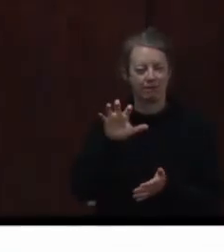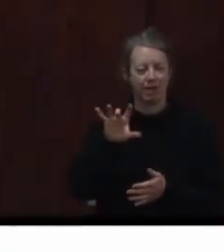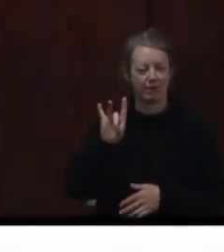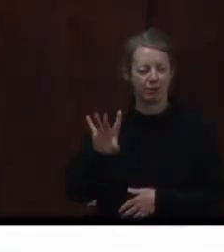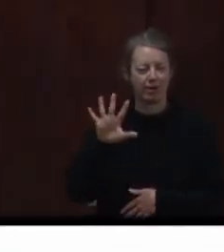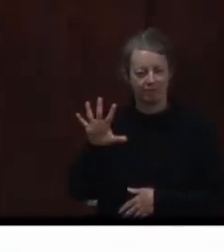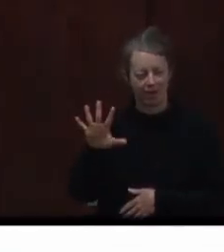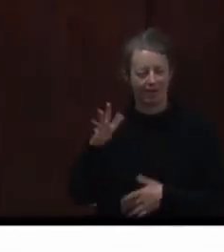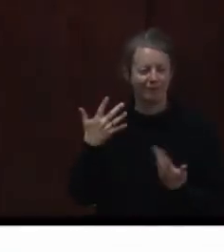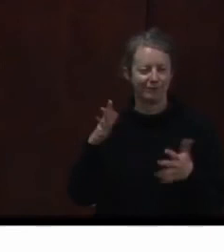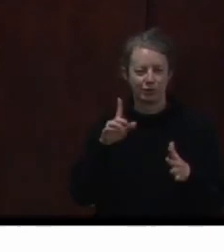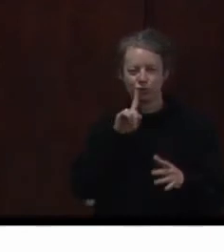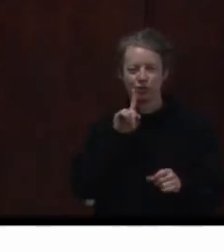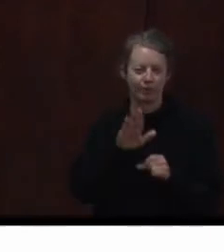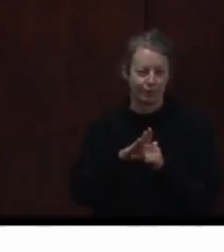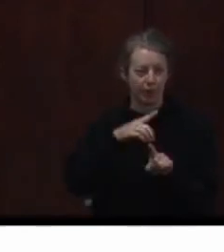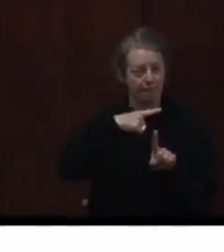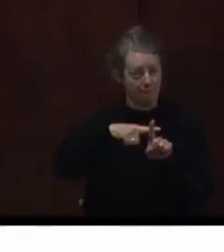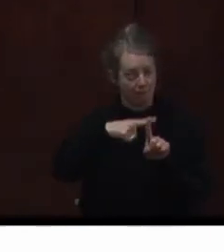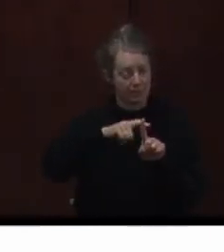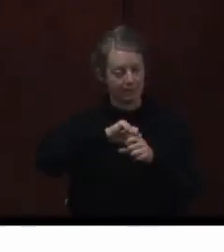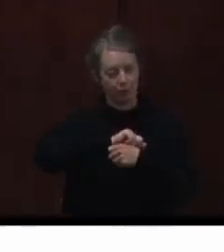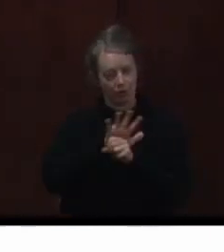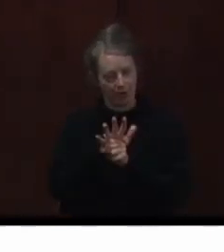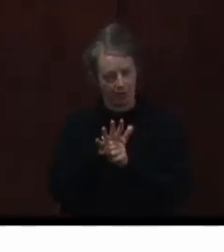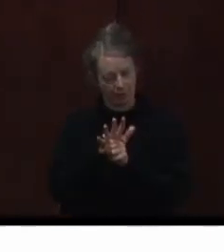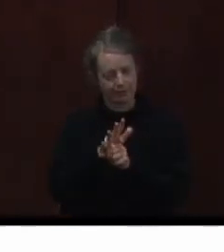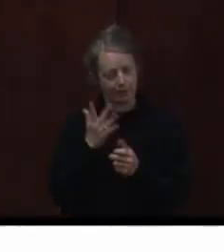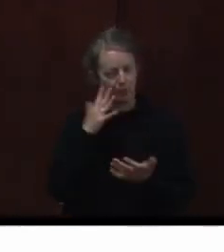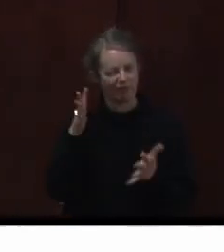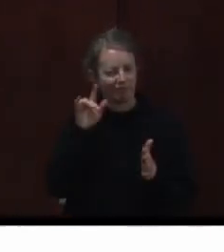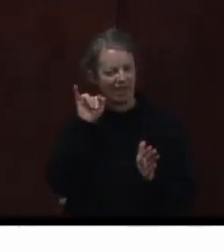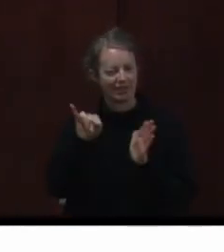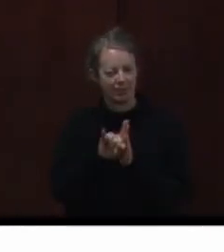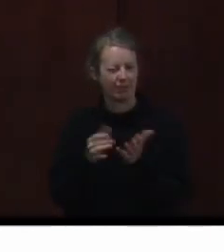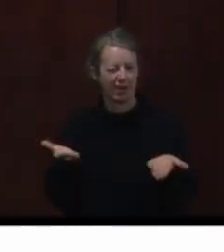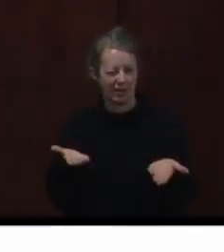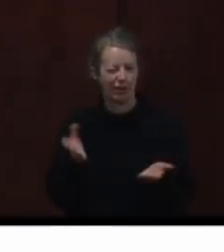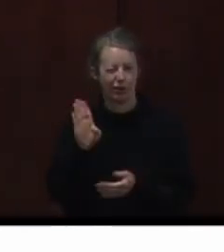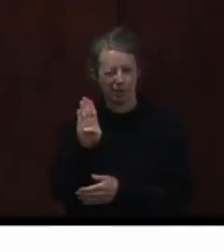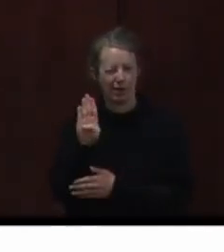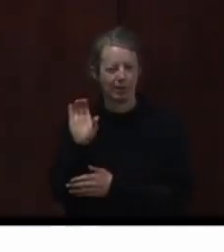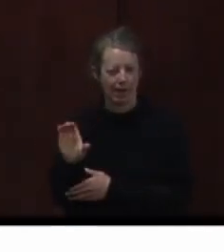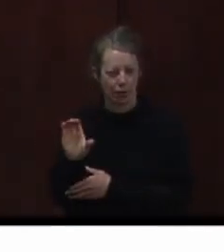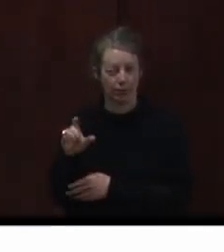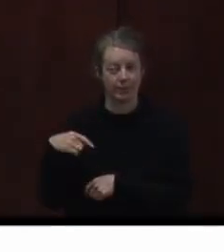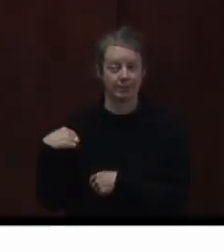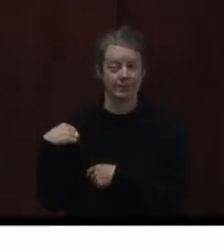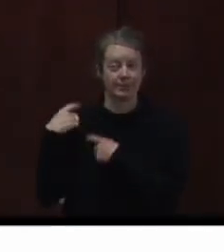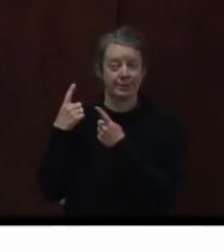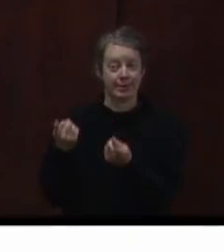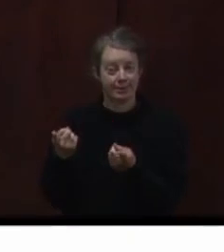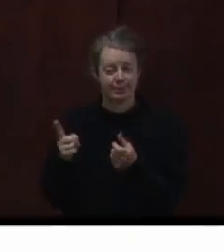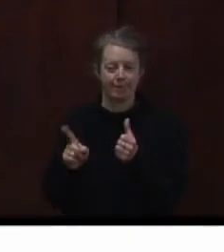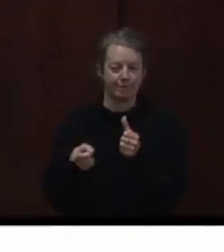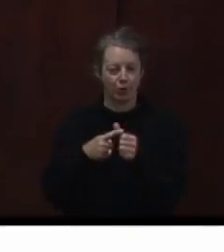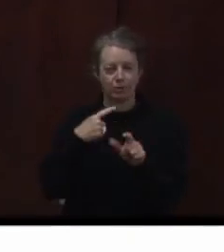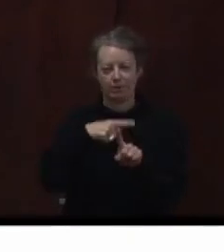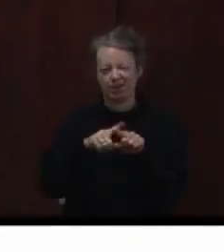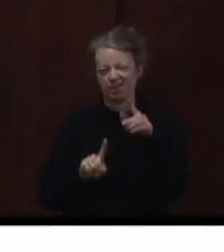15,585 confirmed COVID cases that have been identified in Buncombe County since the first case.